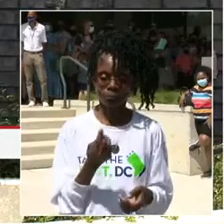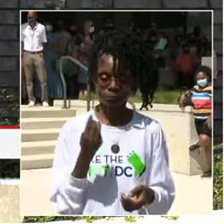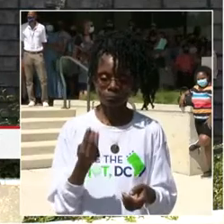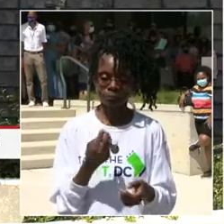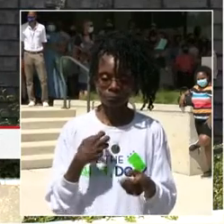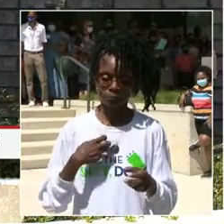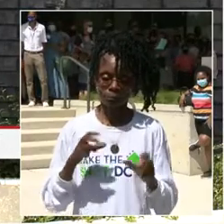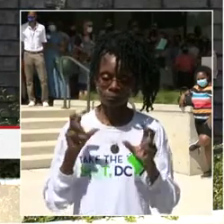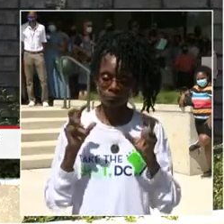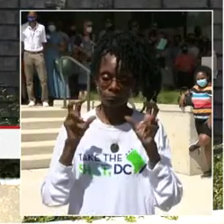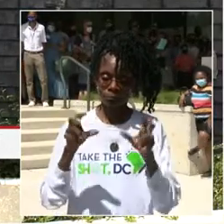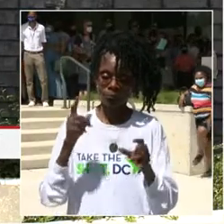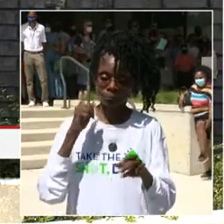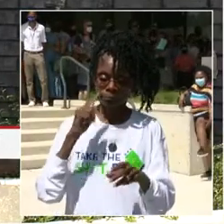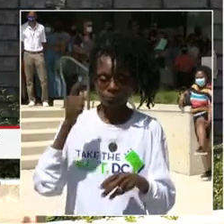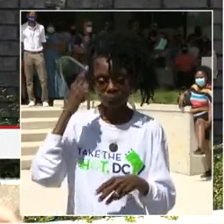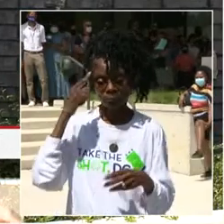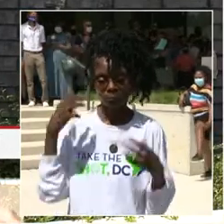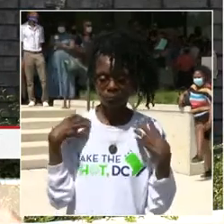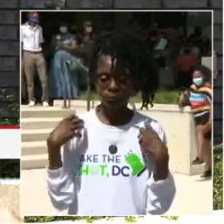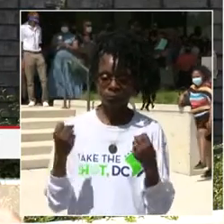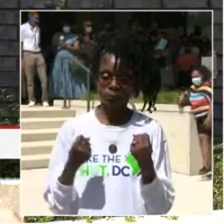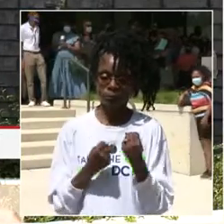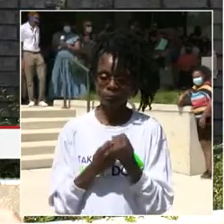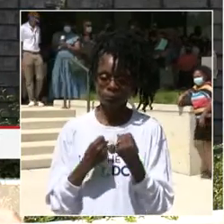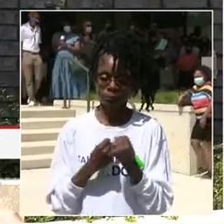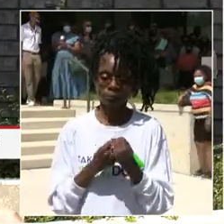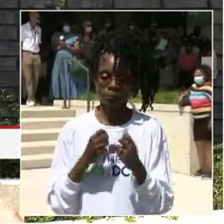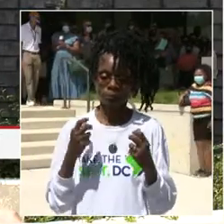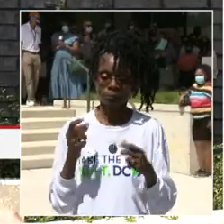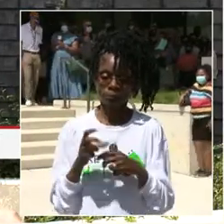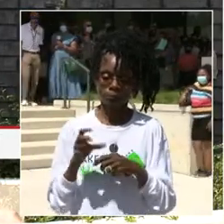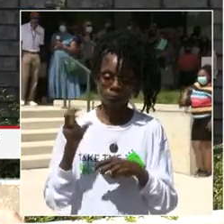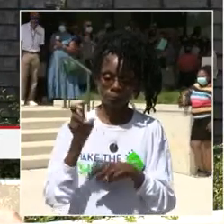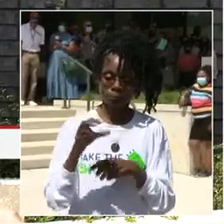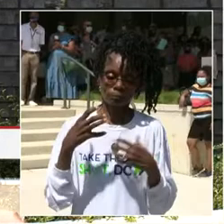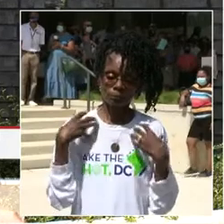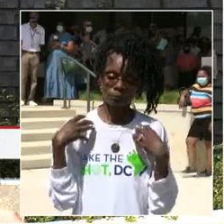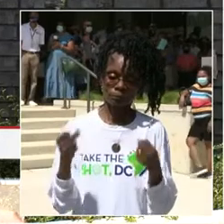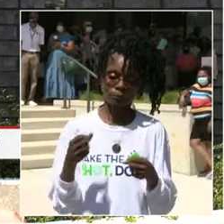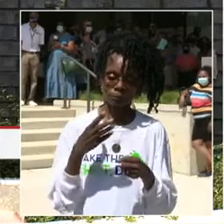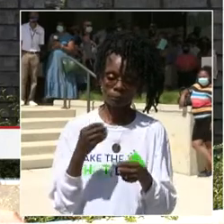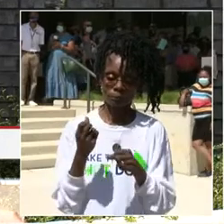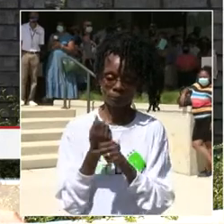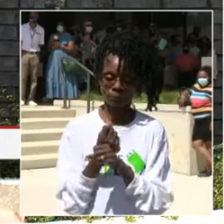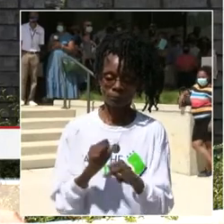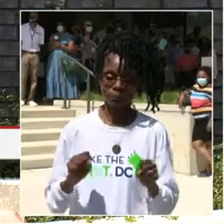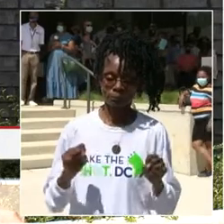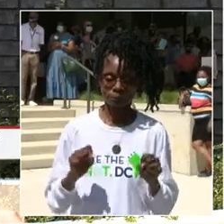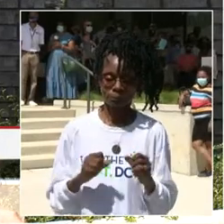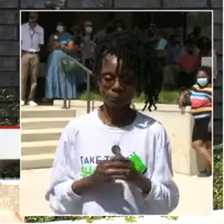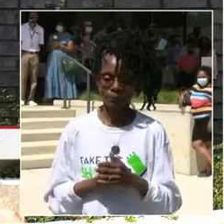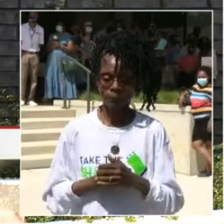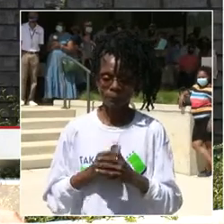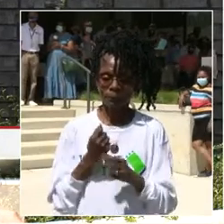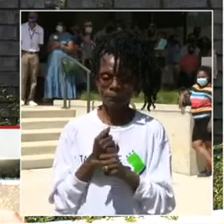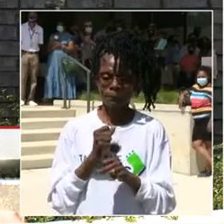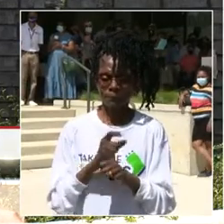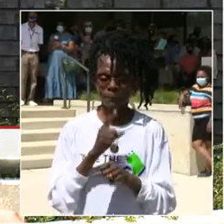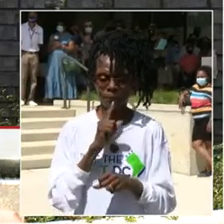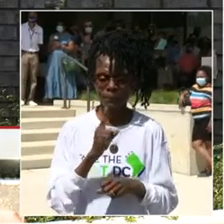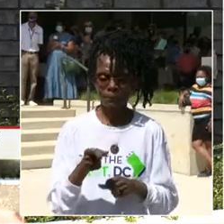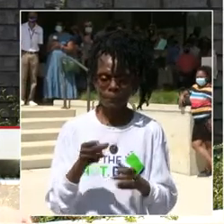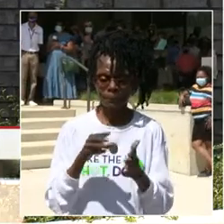mental health supports. We've invested in our health and safety measures, and we want to ensure that every student has a